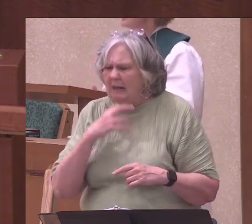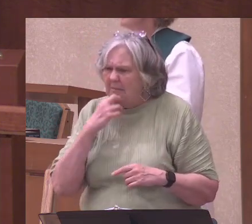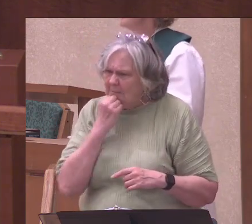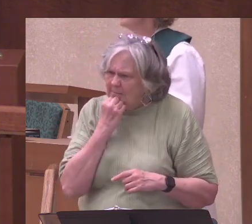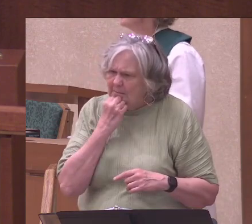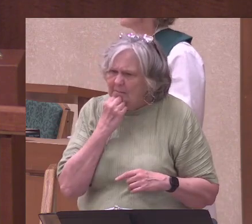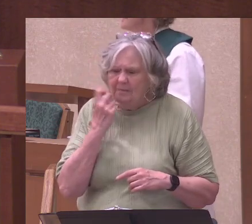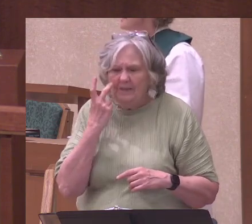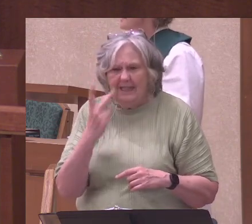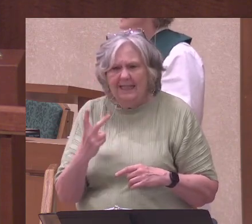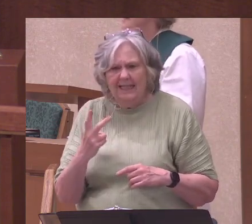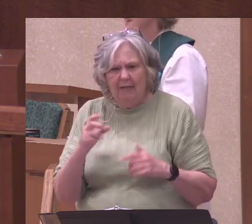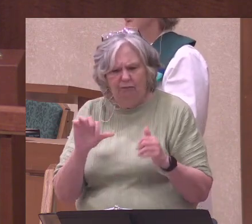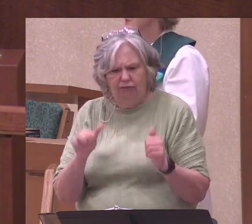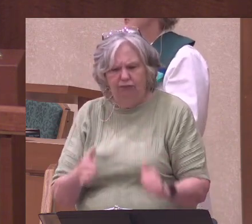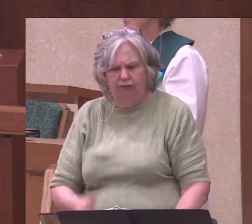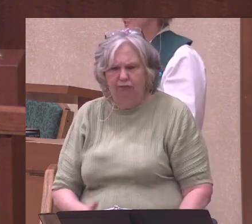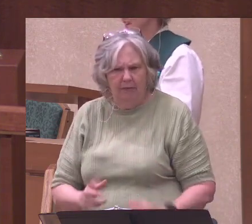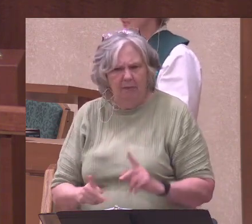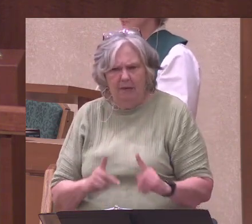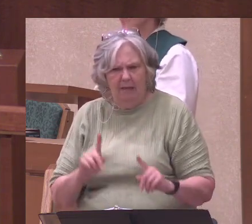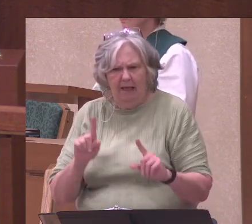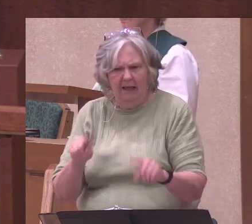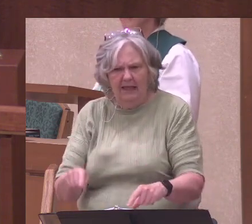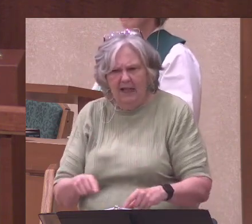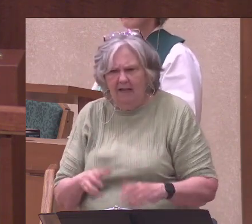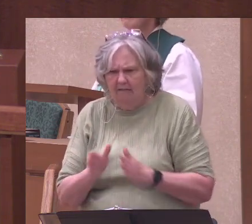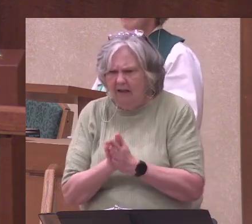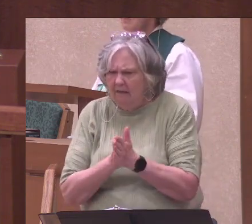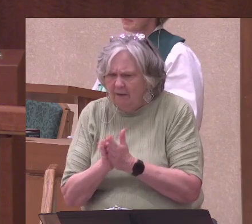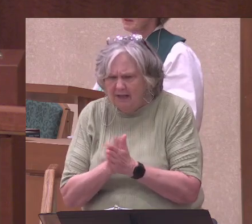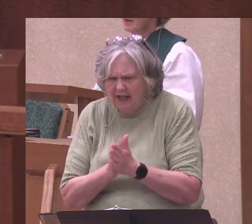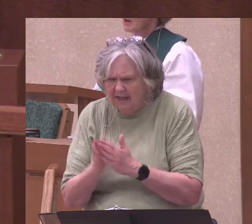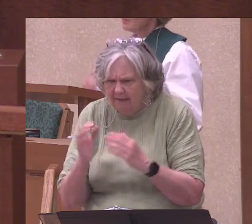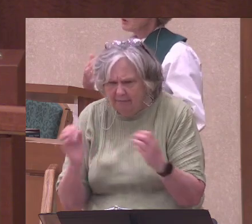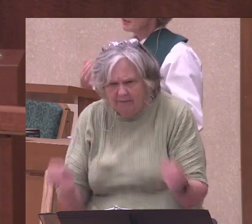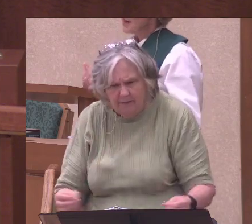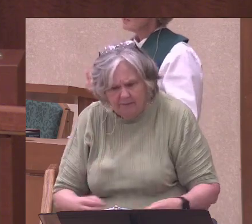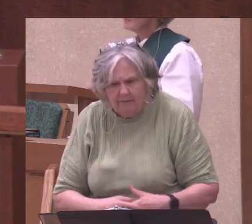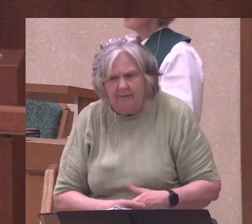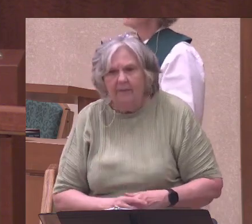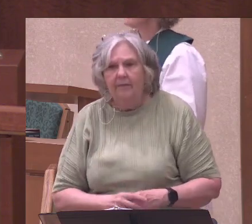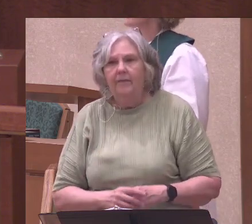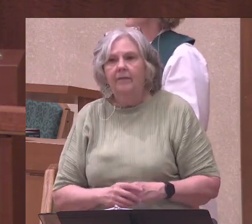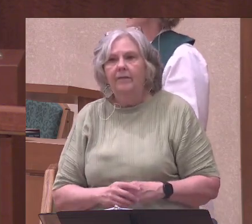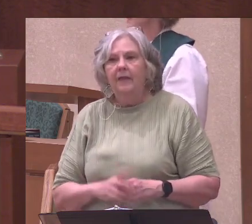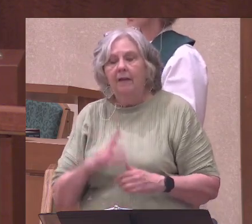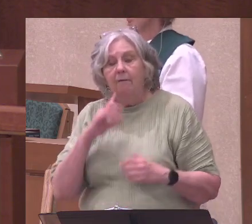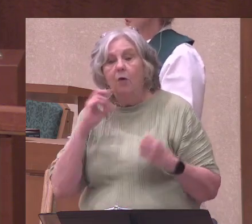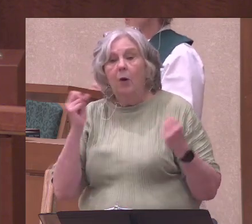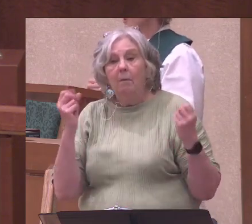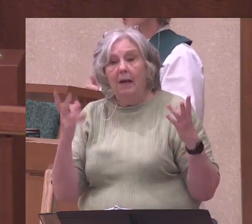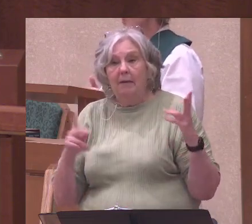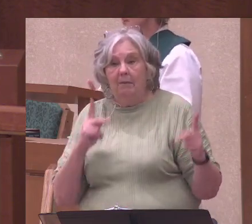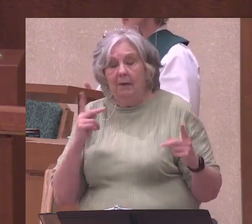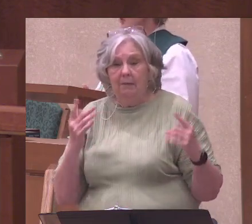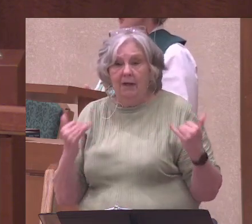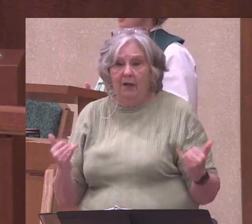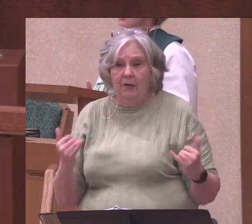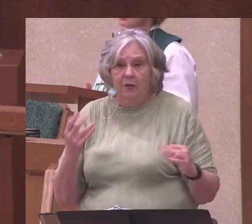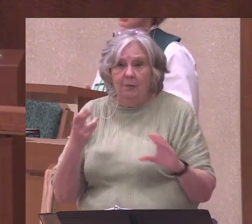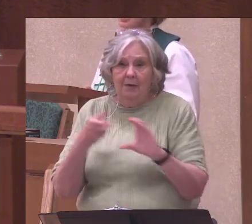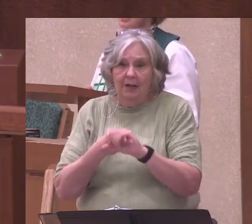see declining attendance and enthusiasm. For a lot of people these days, to participate